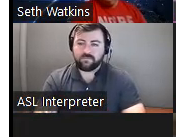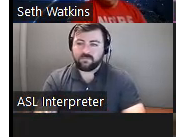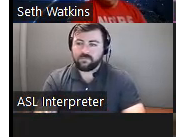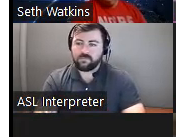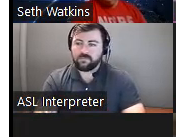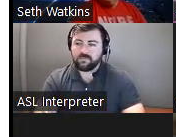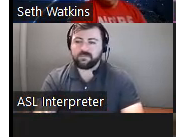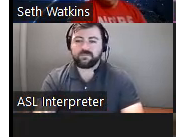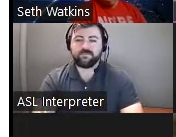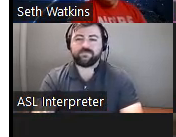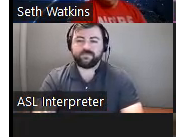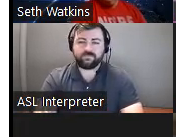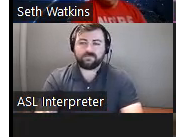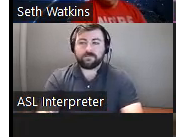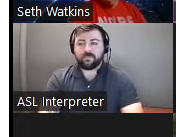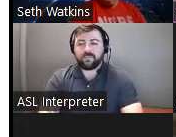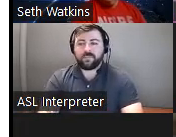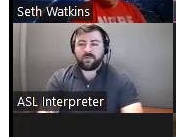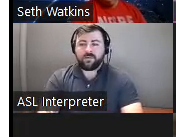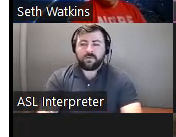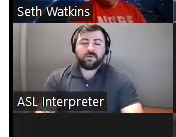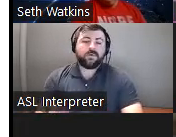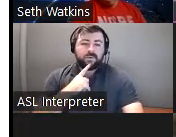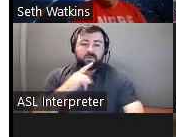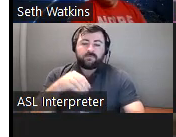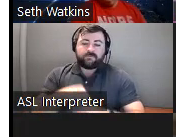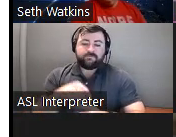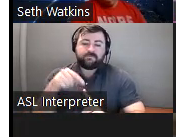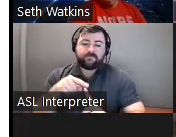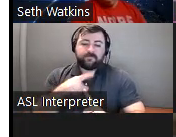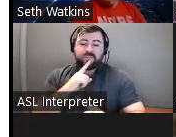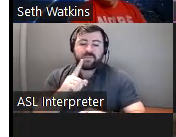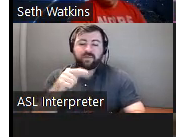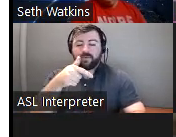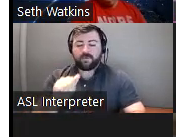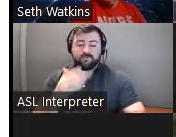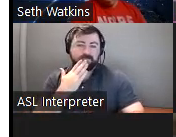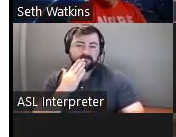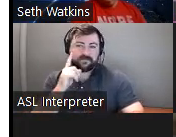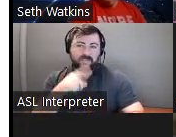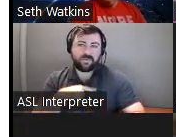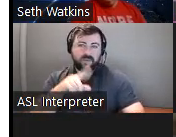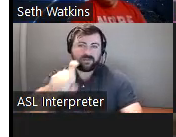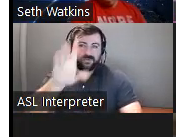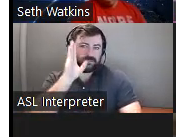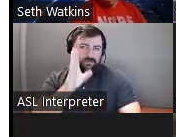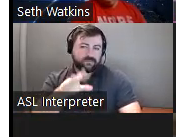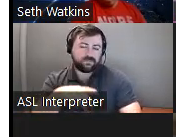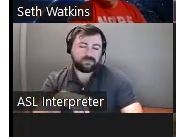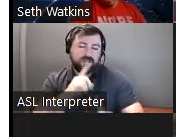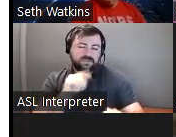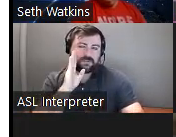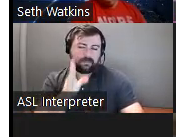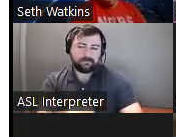Thank you for bringing that question in the Q&A, Tasha. We will get that answered. And then I also